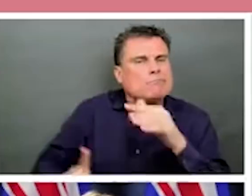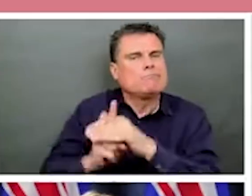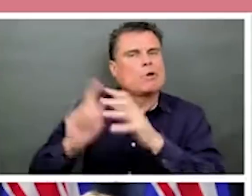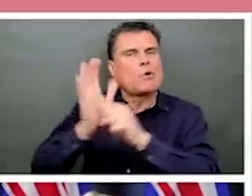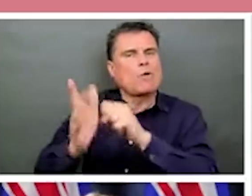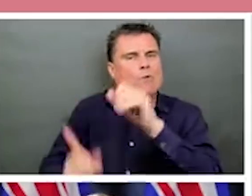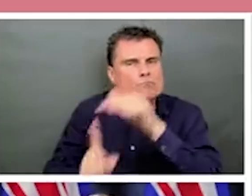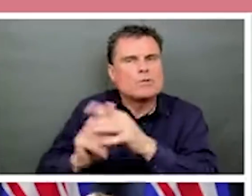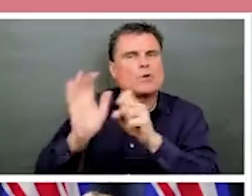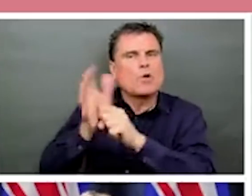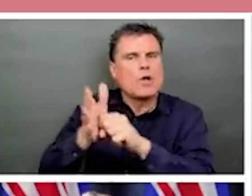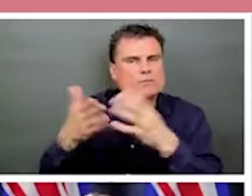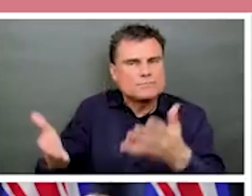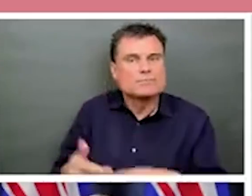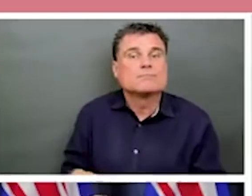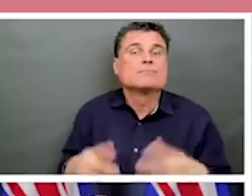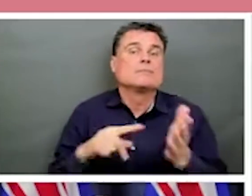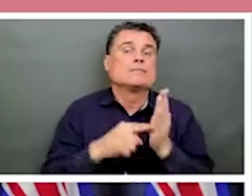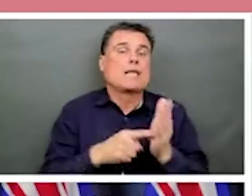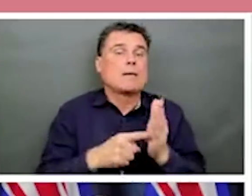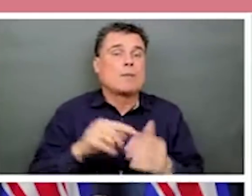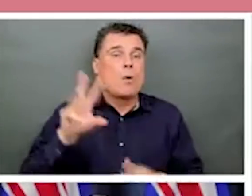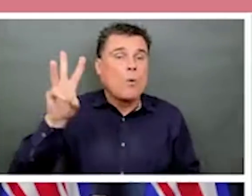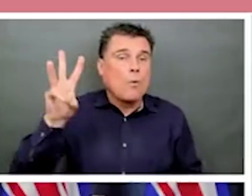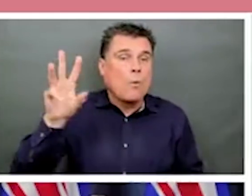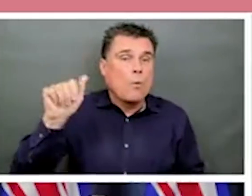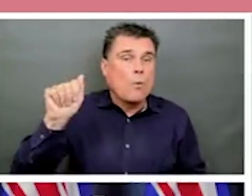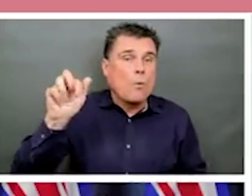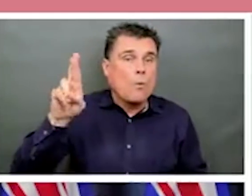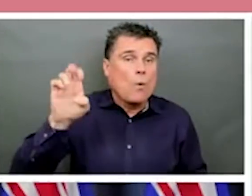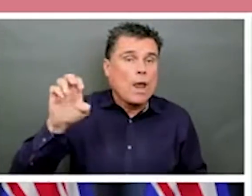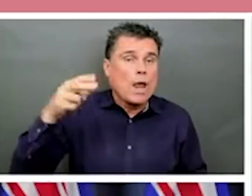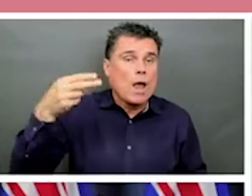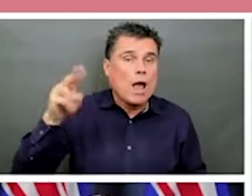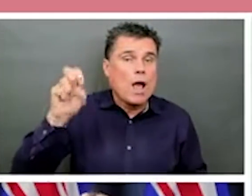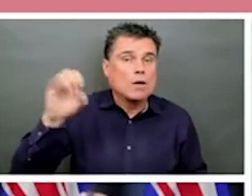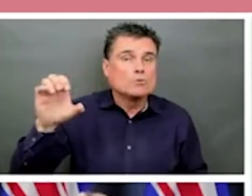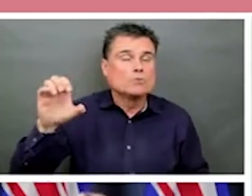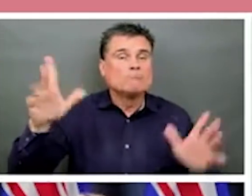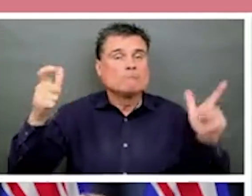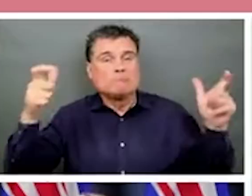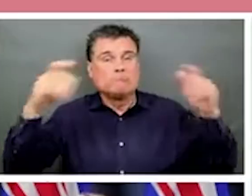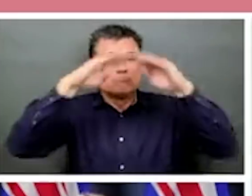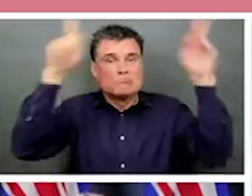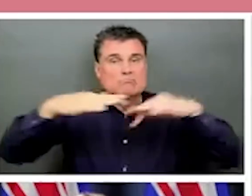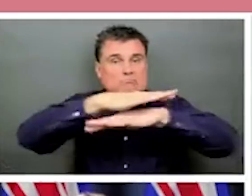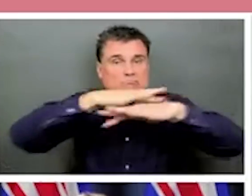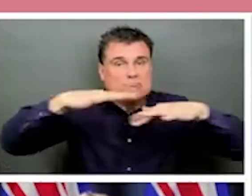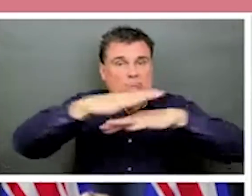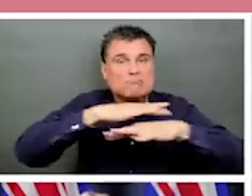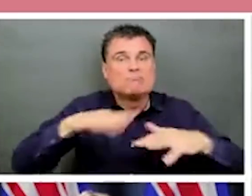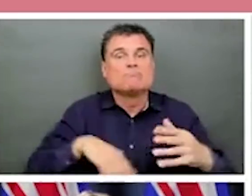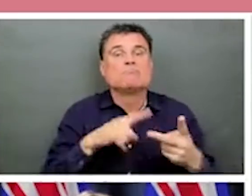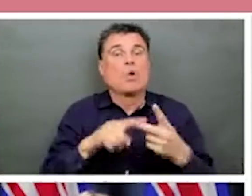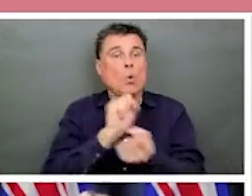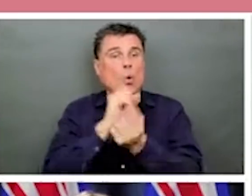warehousing, including particularly food warehousing, staff and congregate housing. As I mentioned, some have been addressed